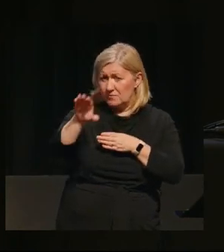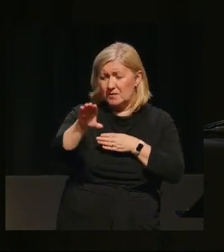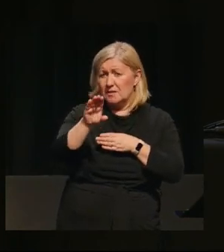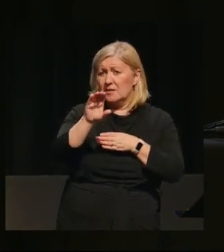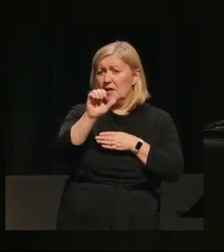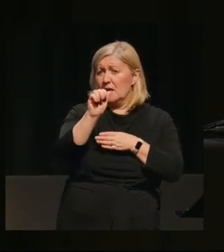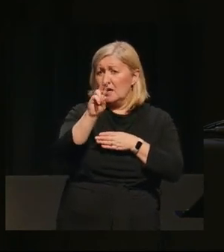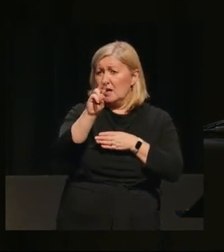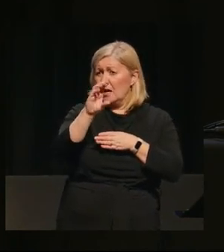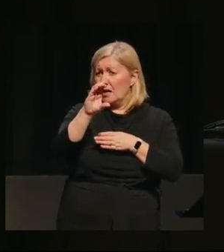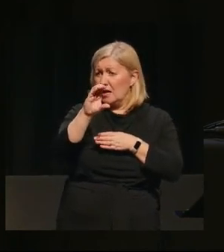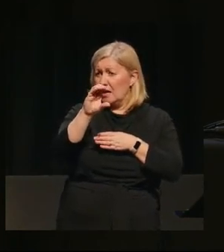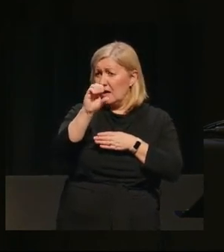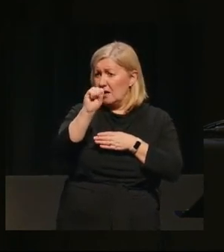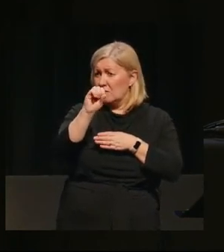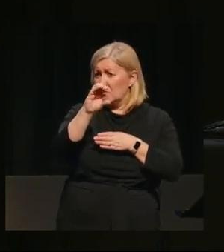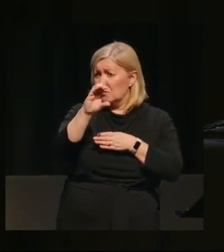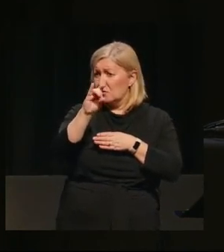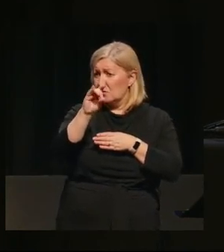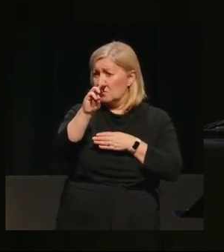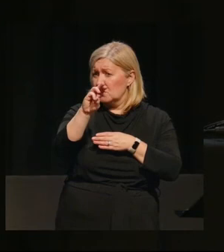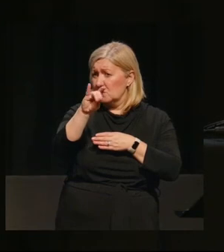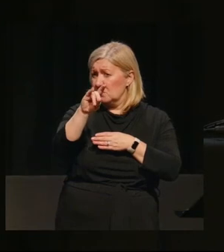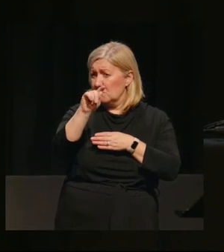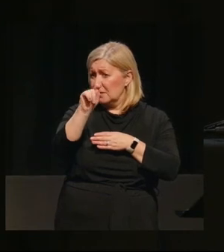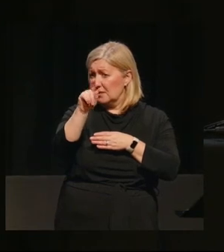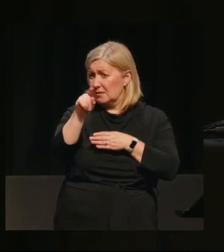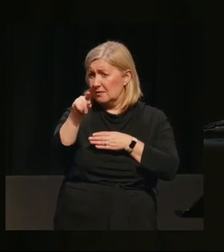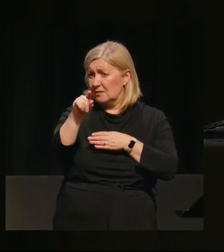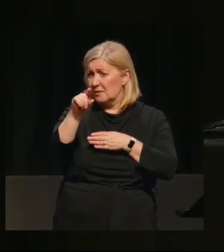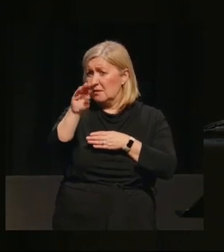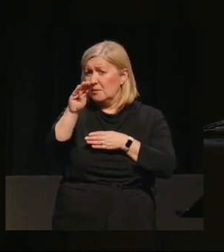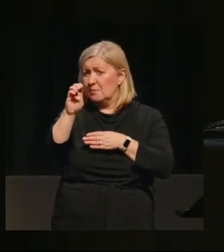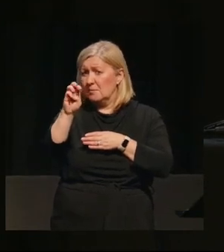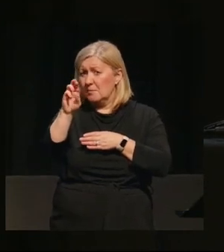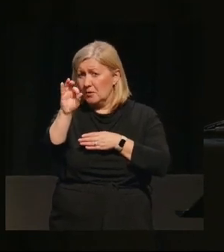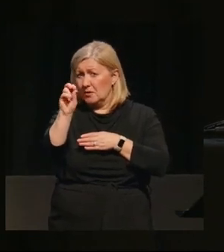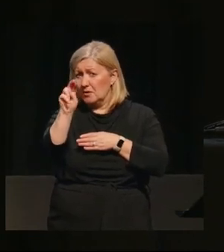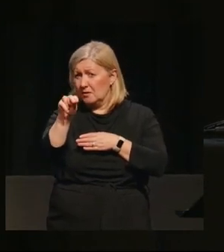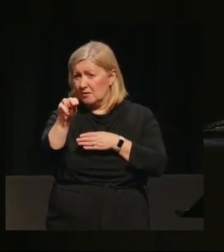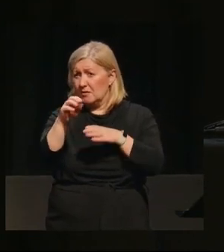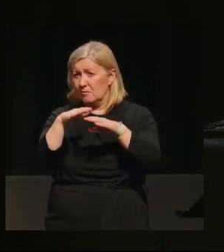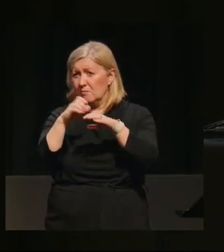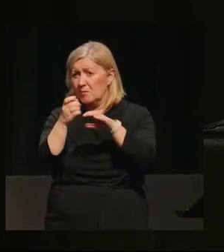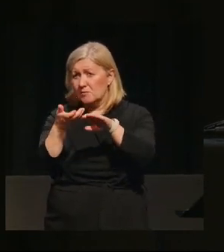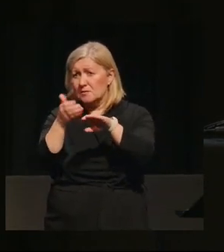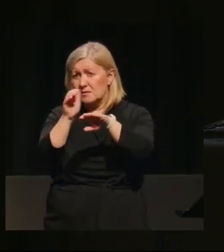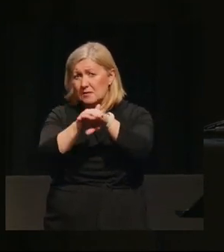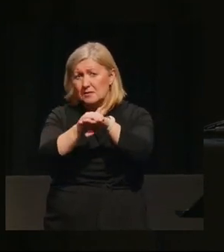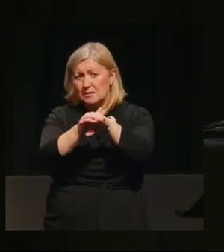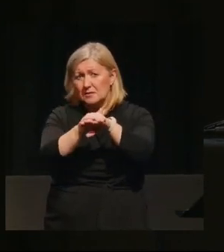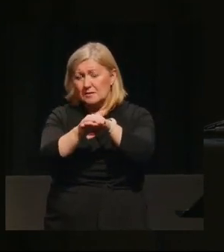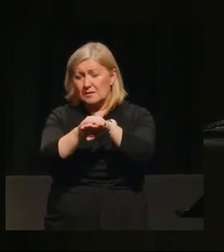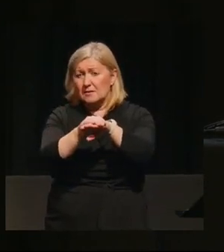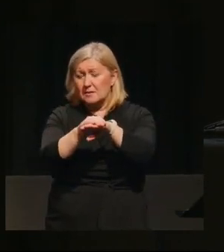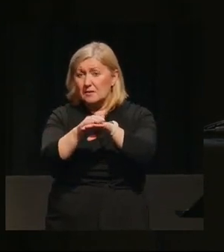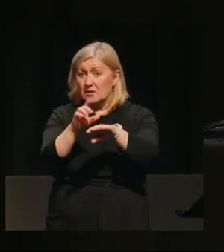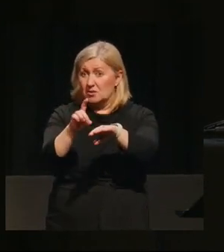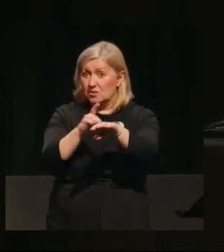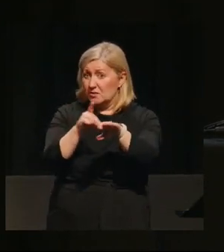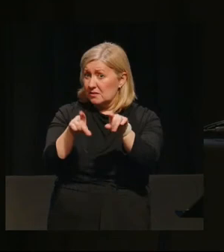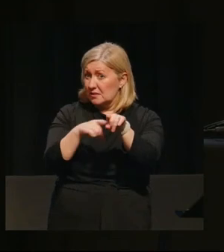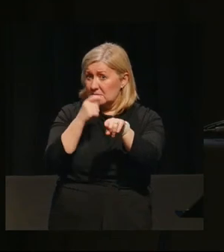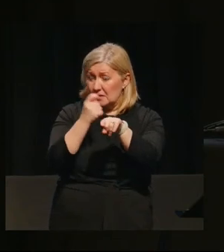most of them perished in the gas chambers. During these weeks, the Gestapo came for my mother, brother, and